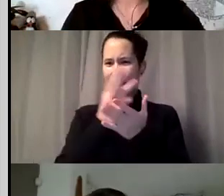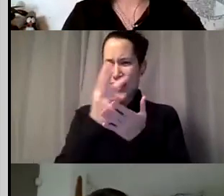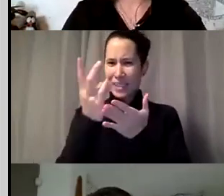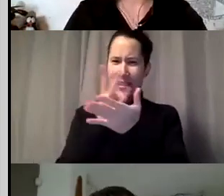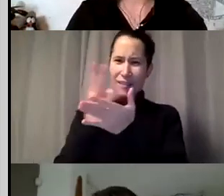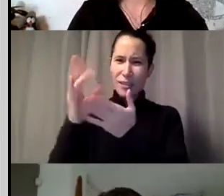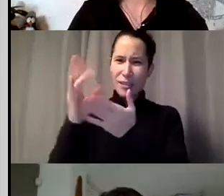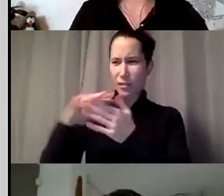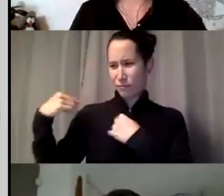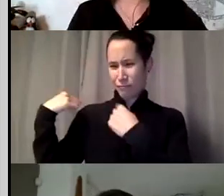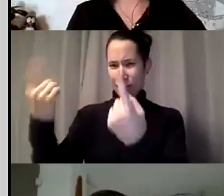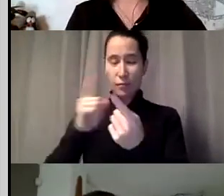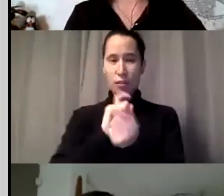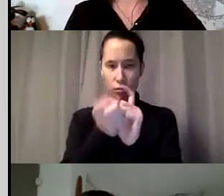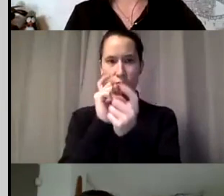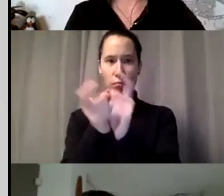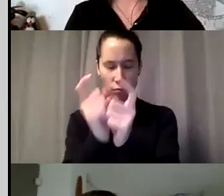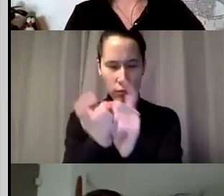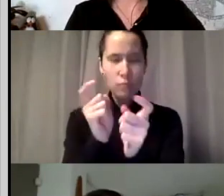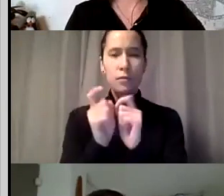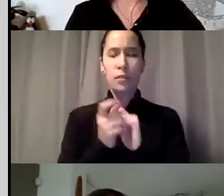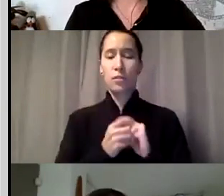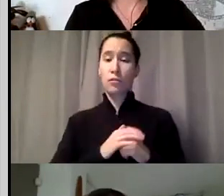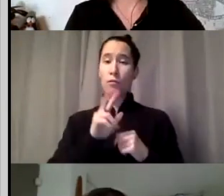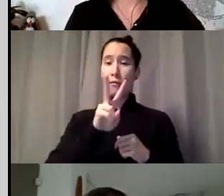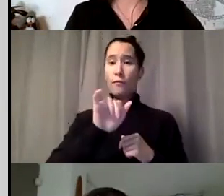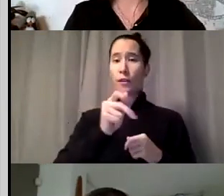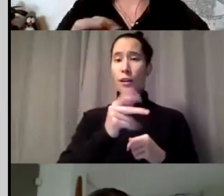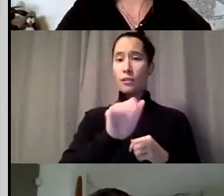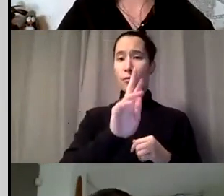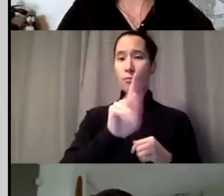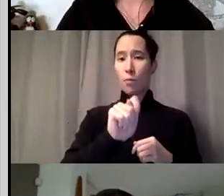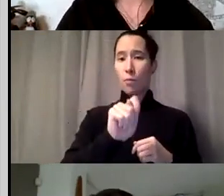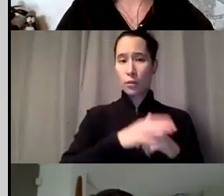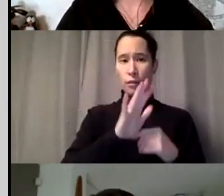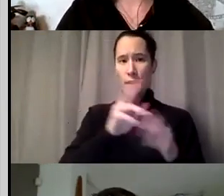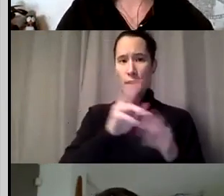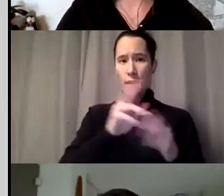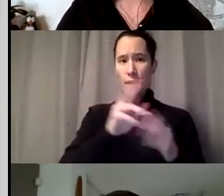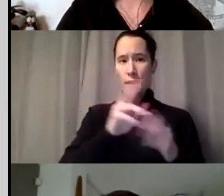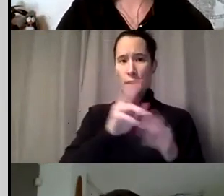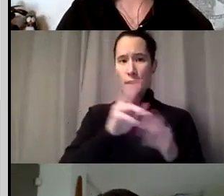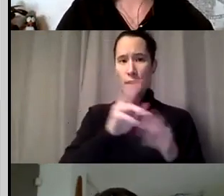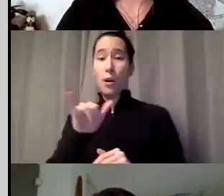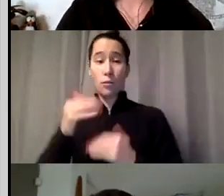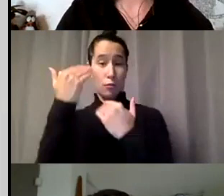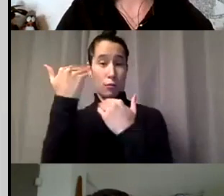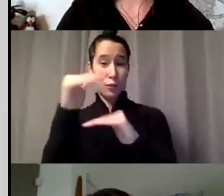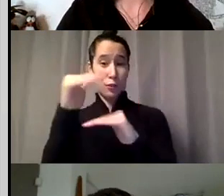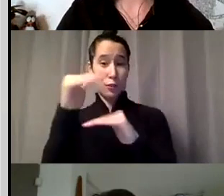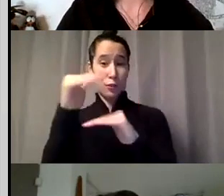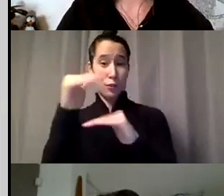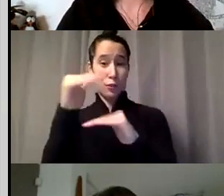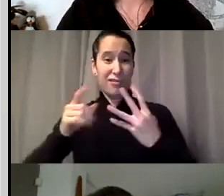what is Via Sport's role within that. Also going to go in detail about the restrictions, the current restrictions, and what we're facing, because there has been so